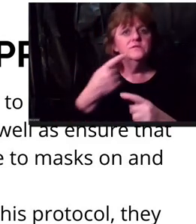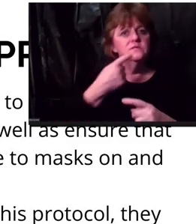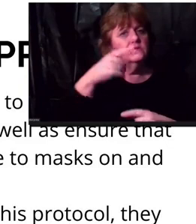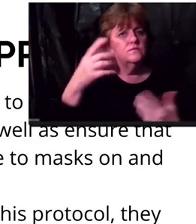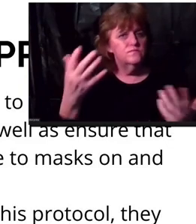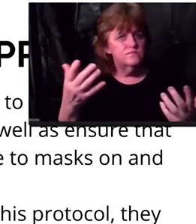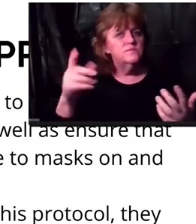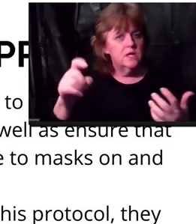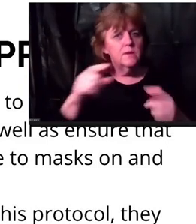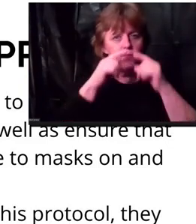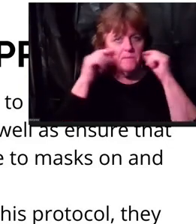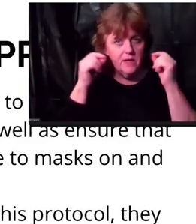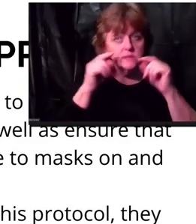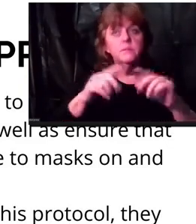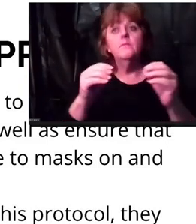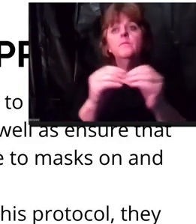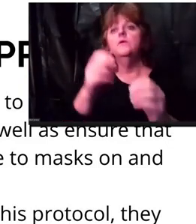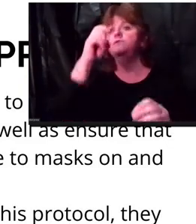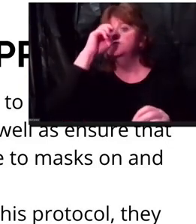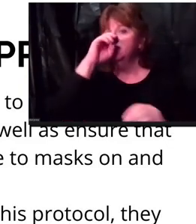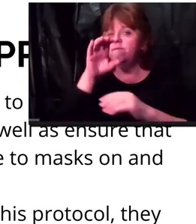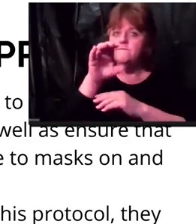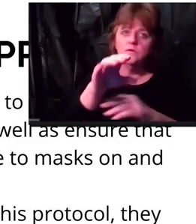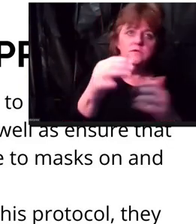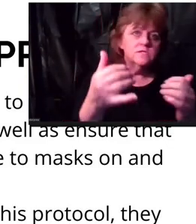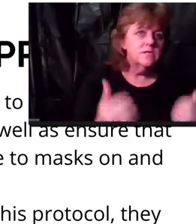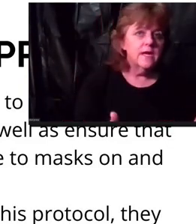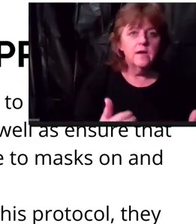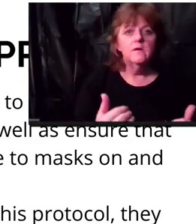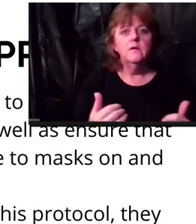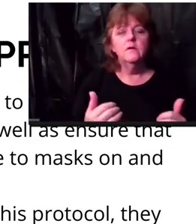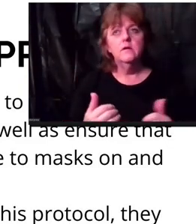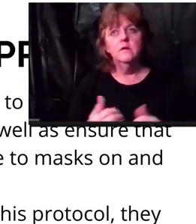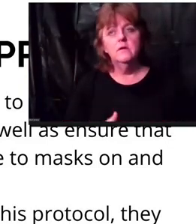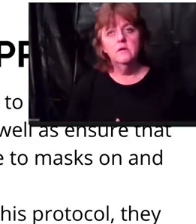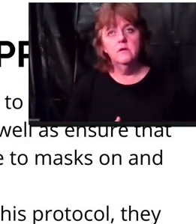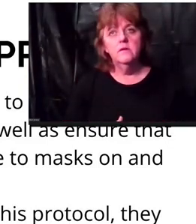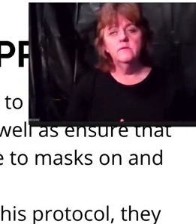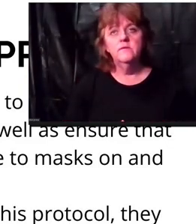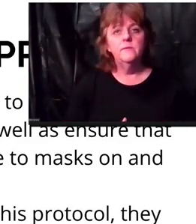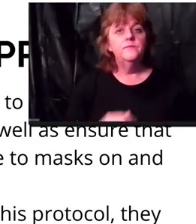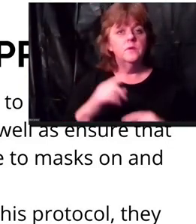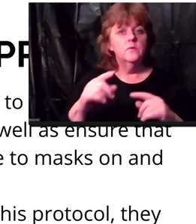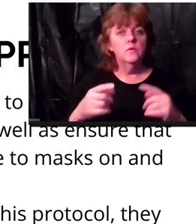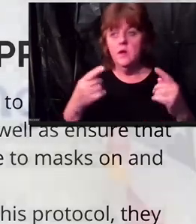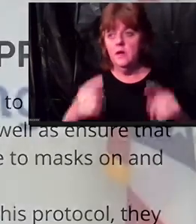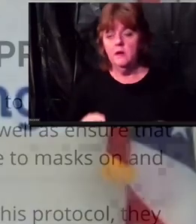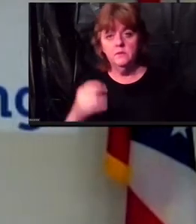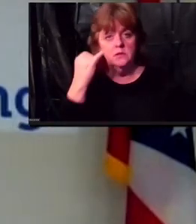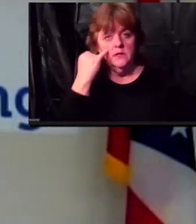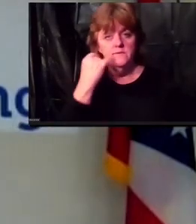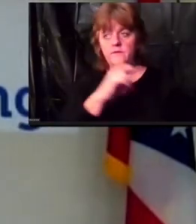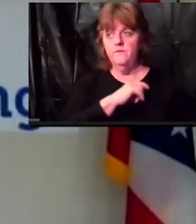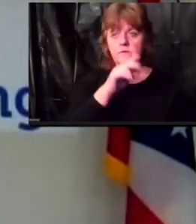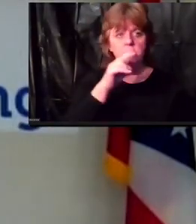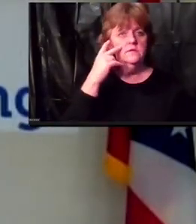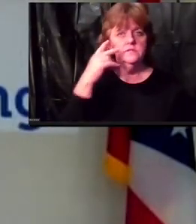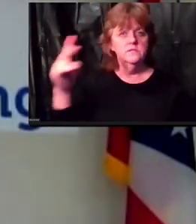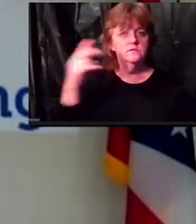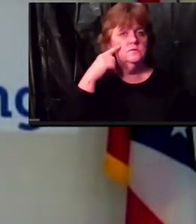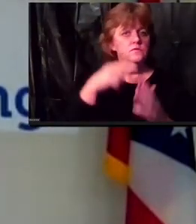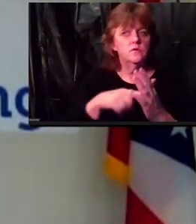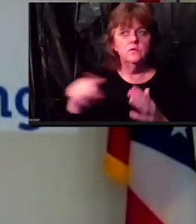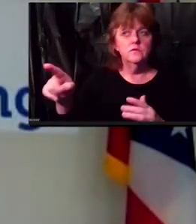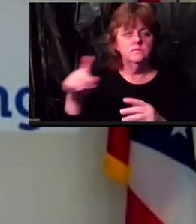gonna see that more active and all activity will be logged. When officers encounter an individual not wearing a